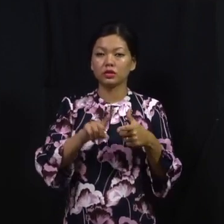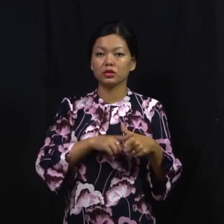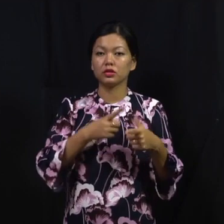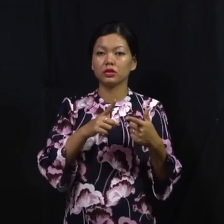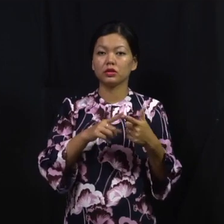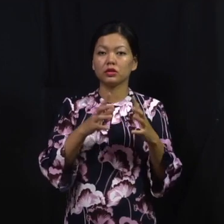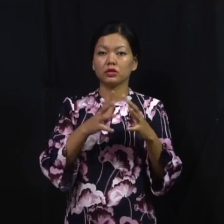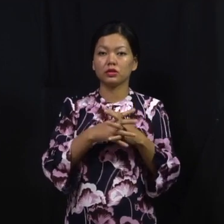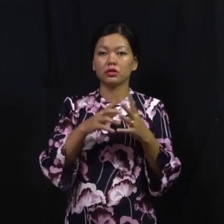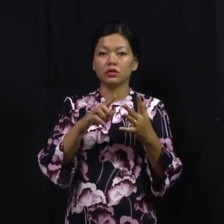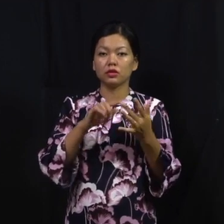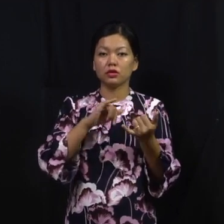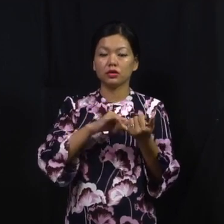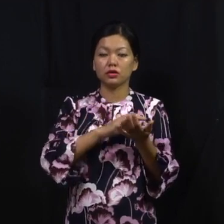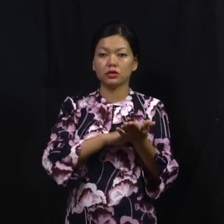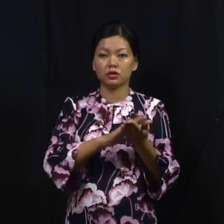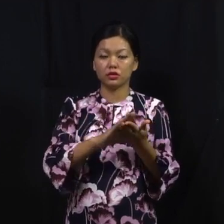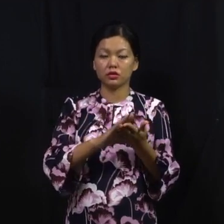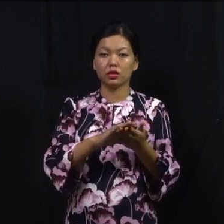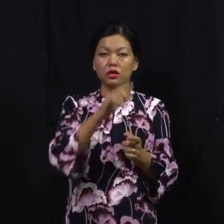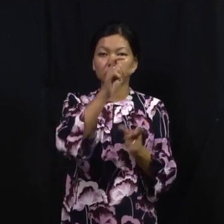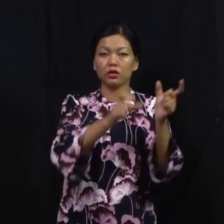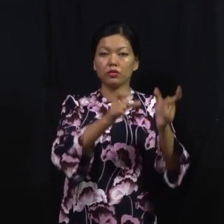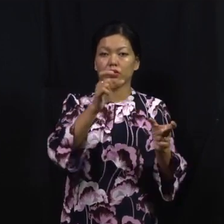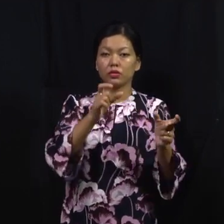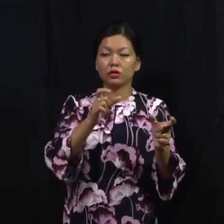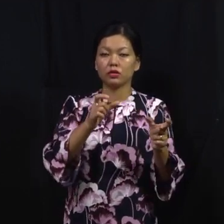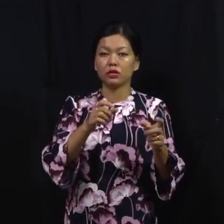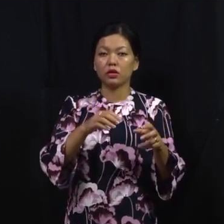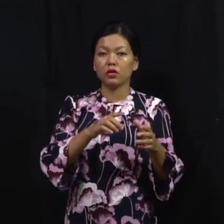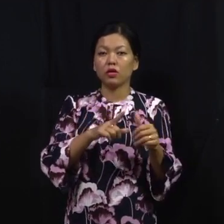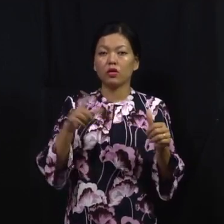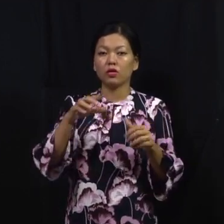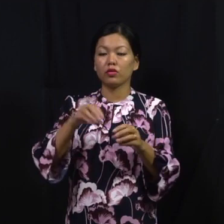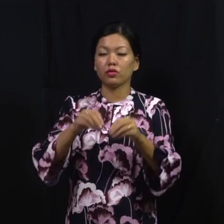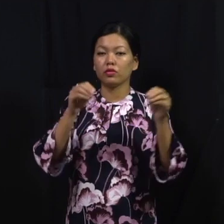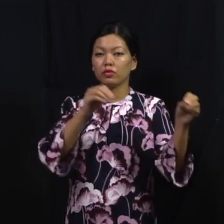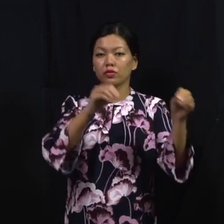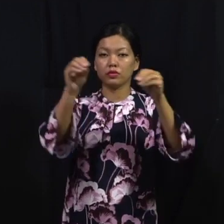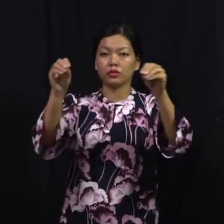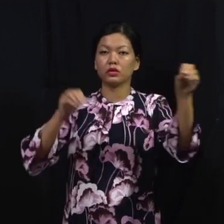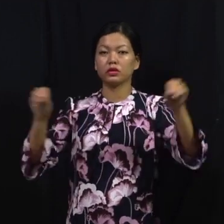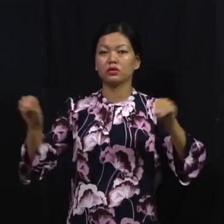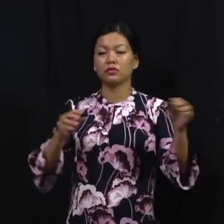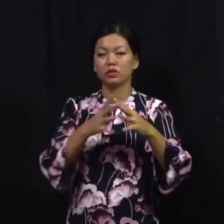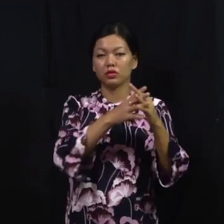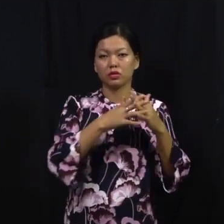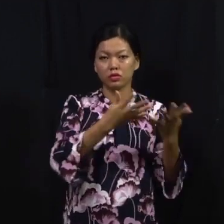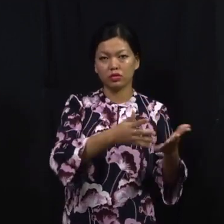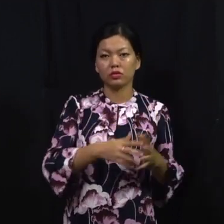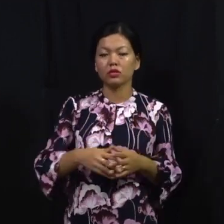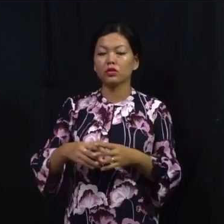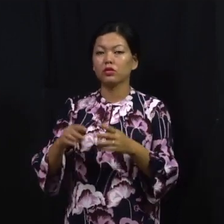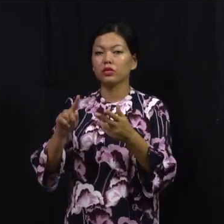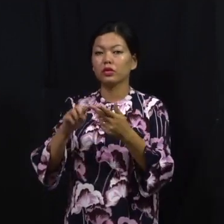Okay, so this feeling of nation is somewhat a state of mind. They may not have a fixed population or living under a